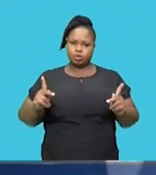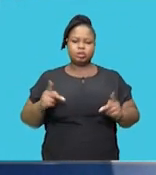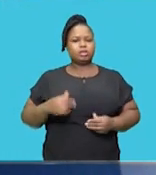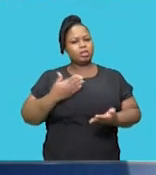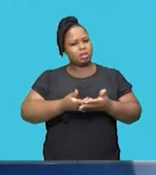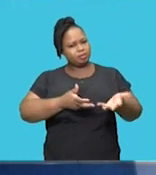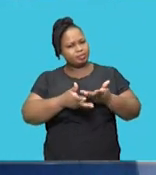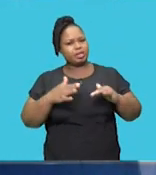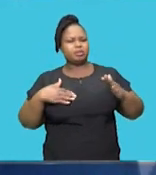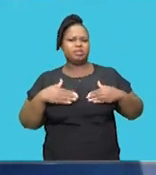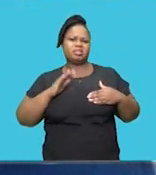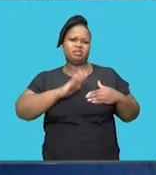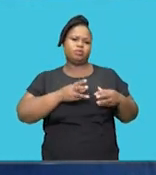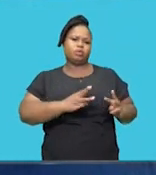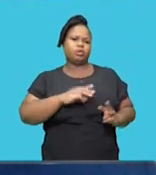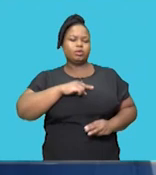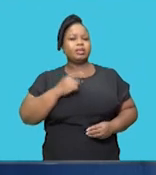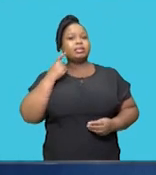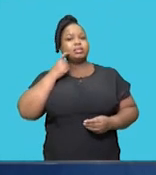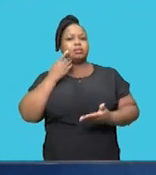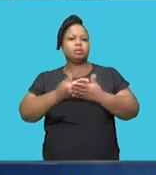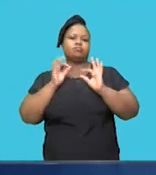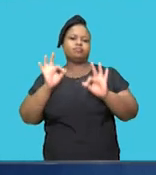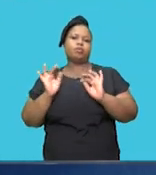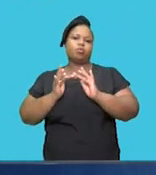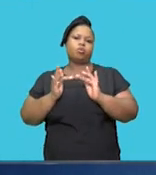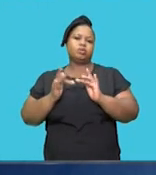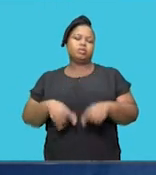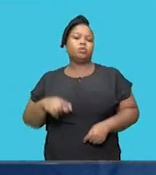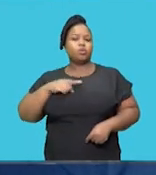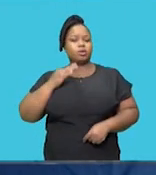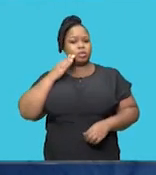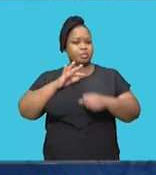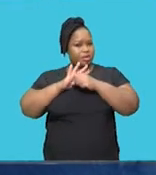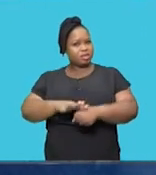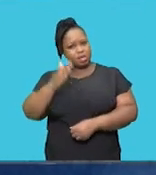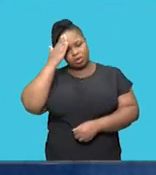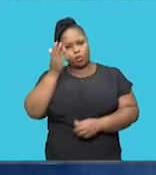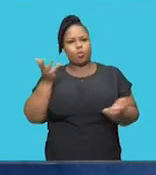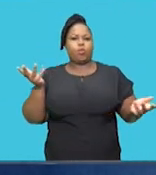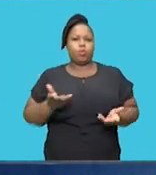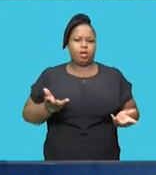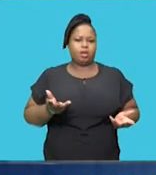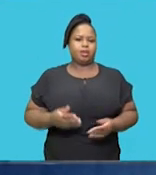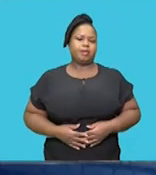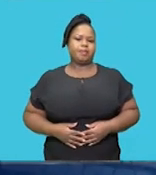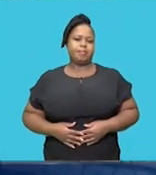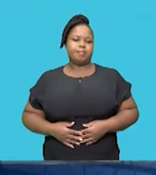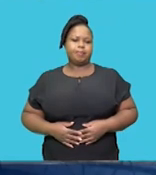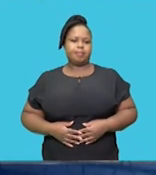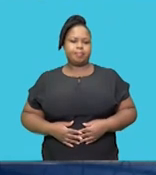engage administratively so that I have proper context. And when I exact pressure, I know exactly where I'm exacting the